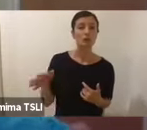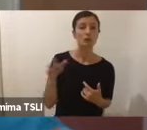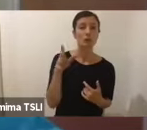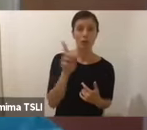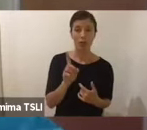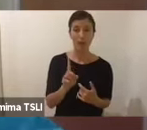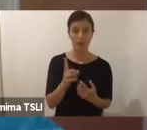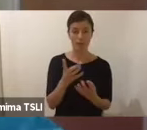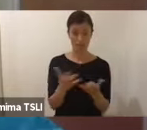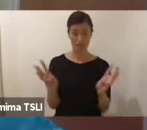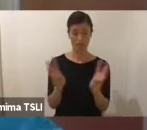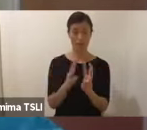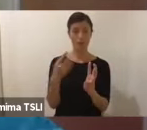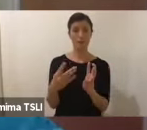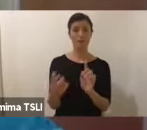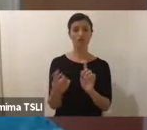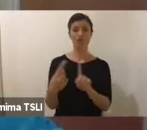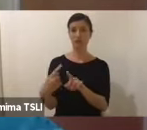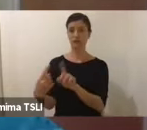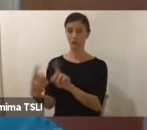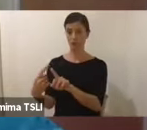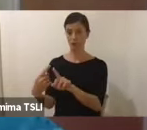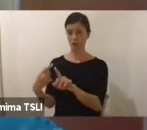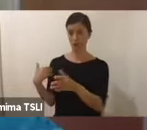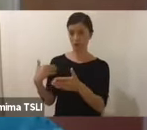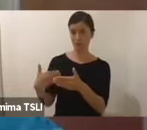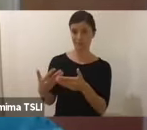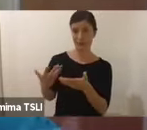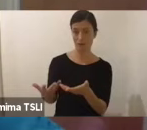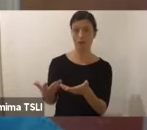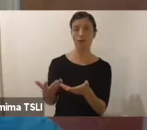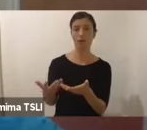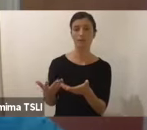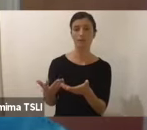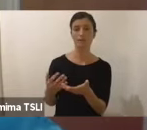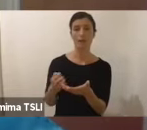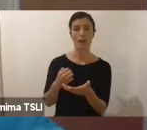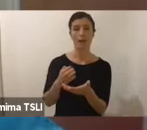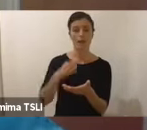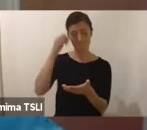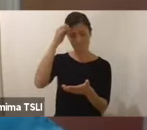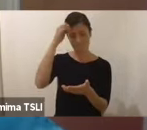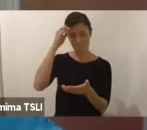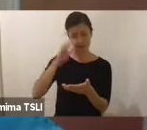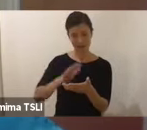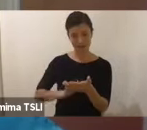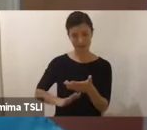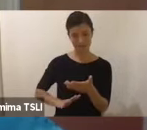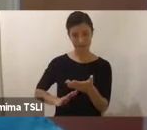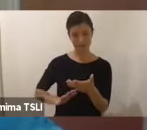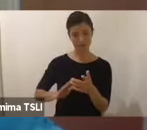with what you have met me because my experience in the order is not what you're reflecting back to me